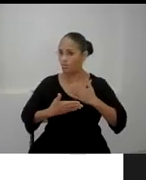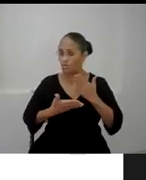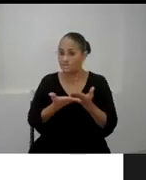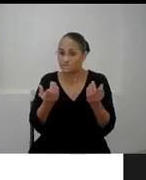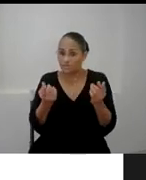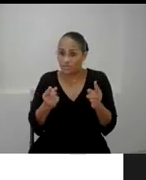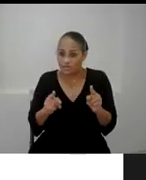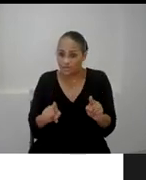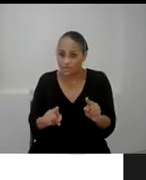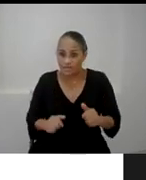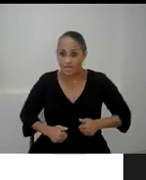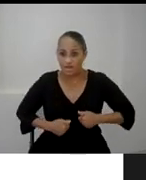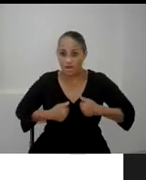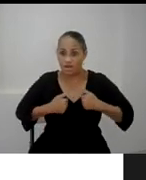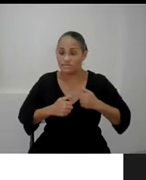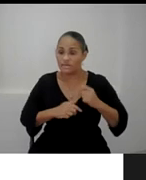in their life at the moment.